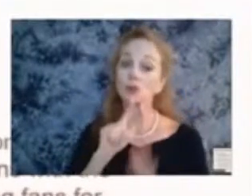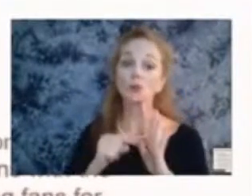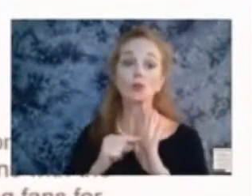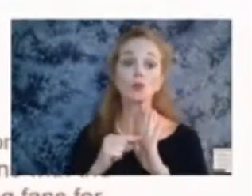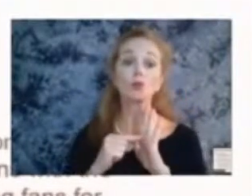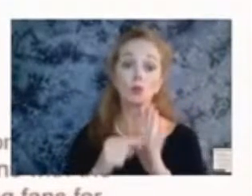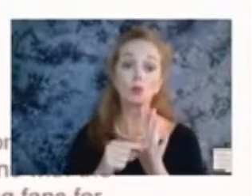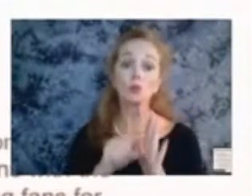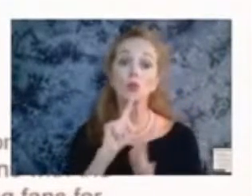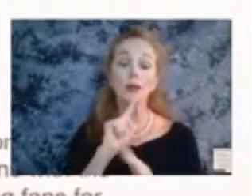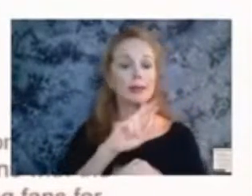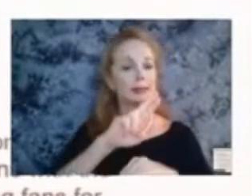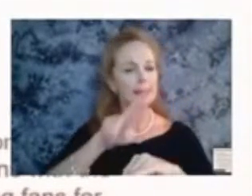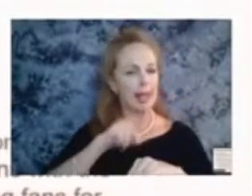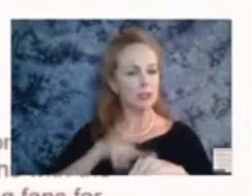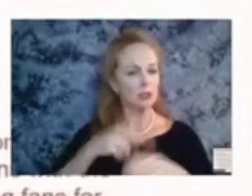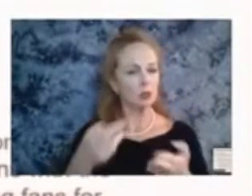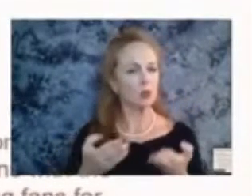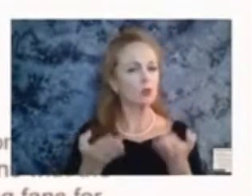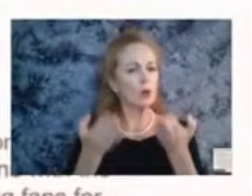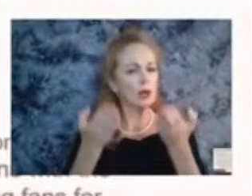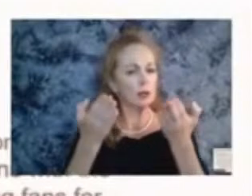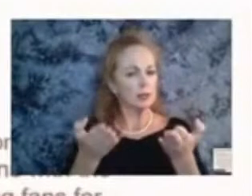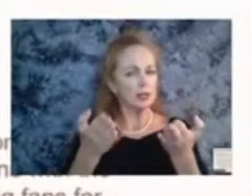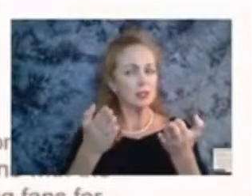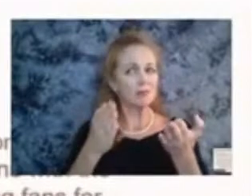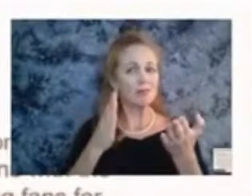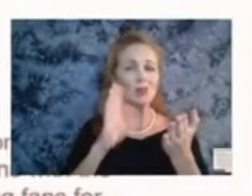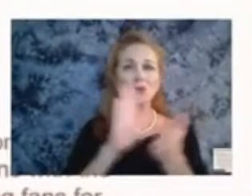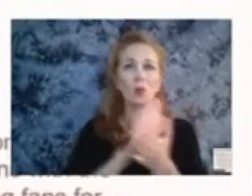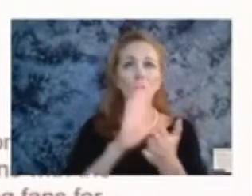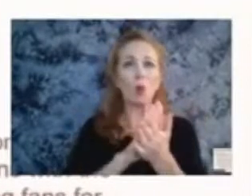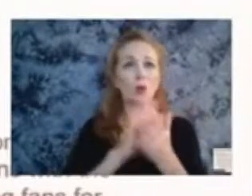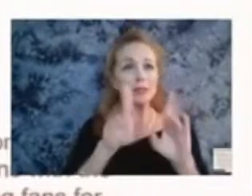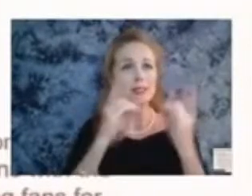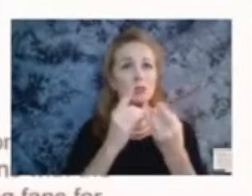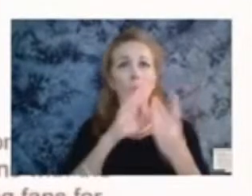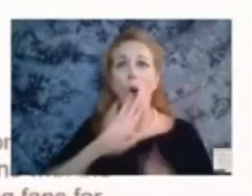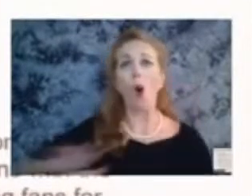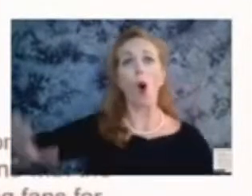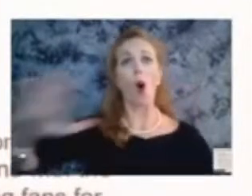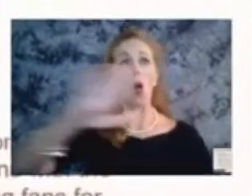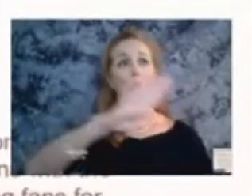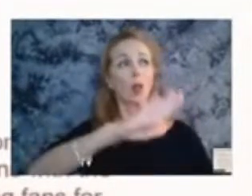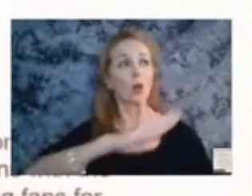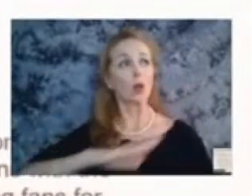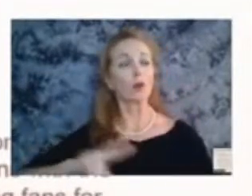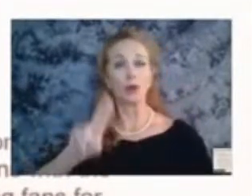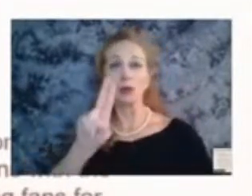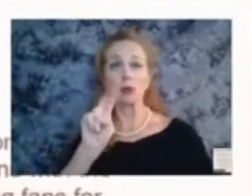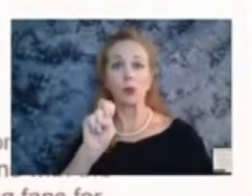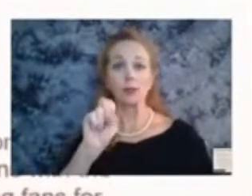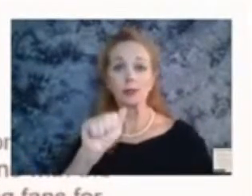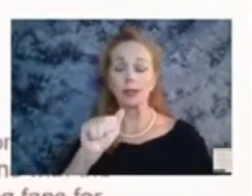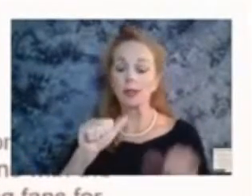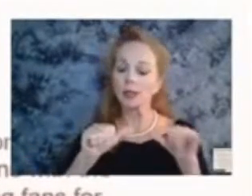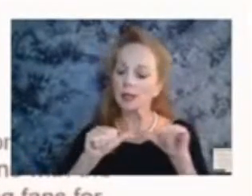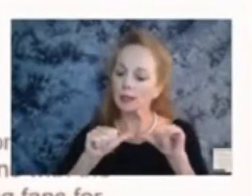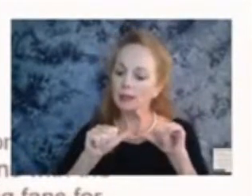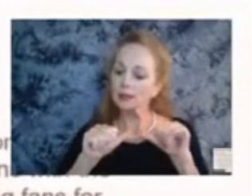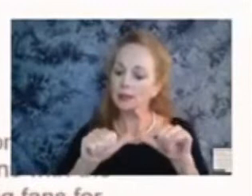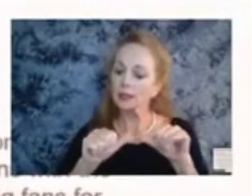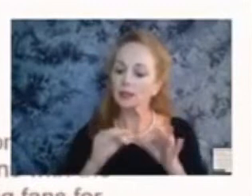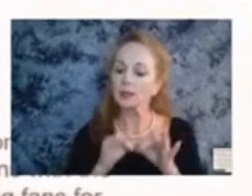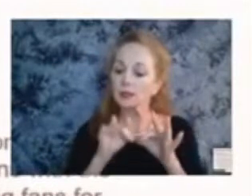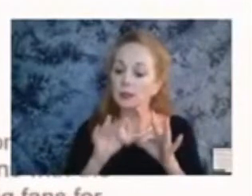at the national level that school districts across the country take a look at extending the operation of their HVAC systems, and